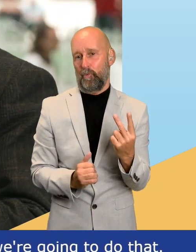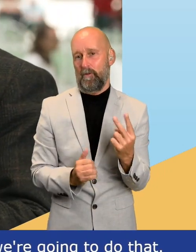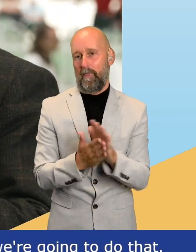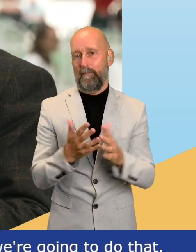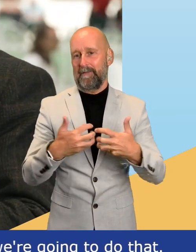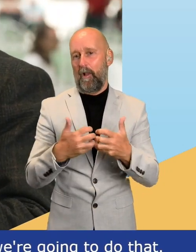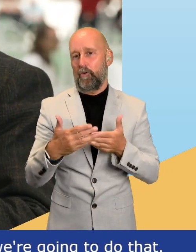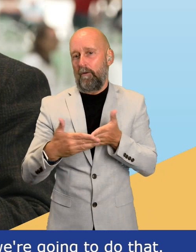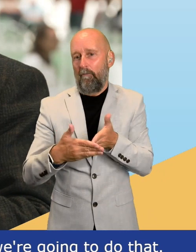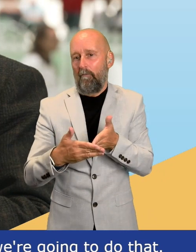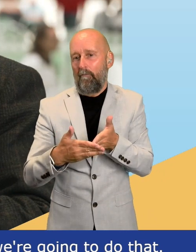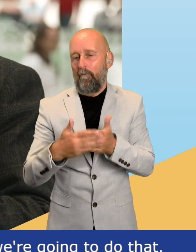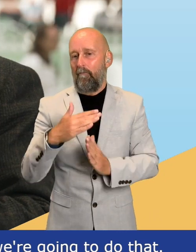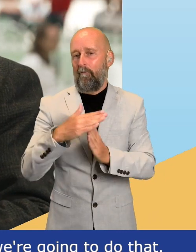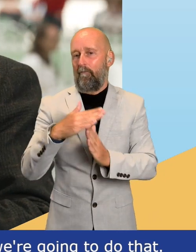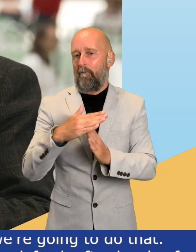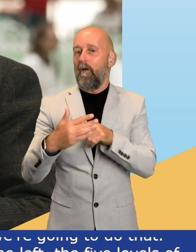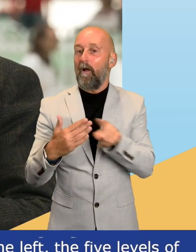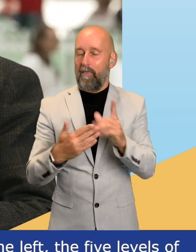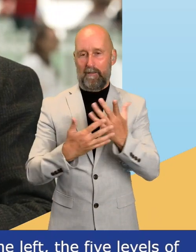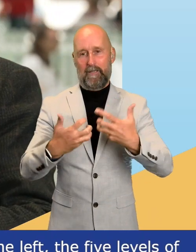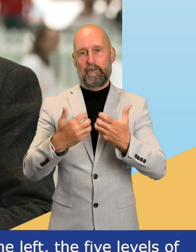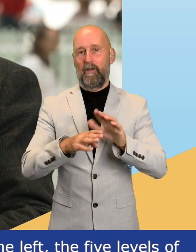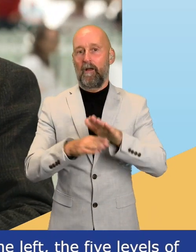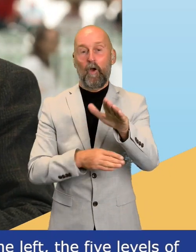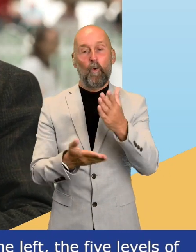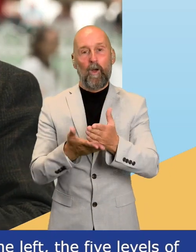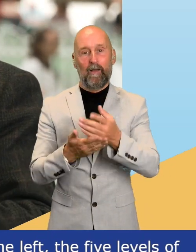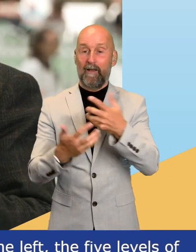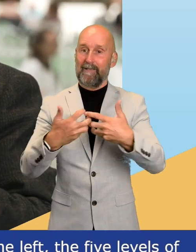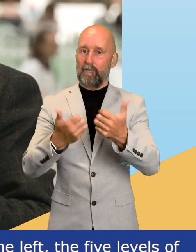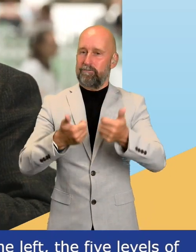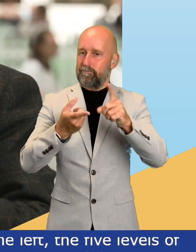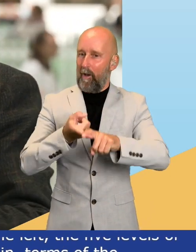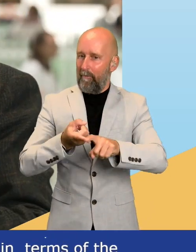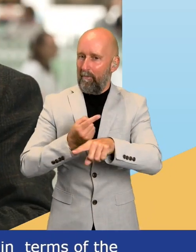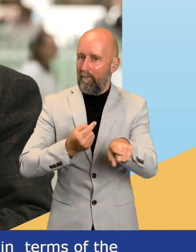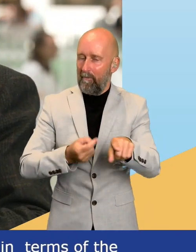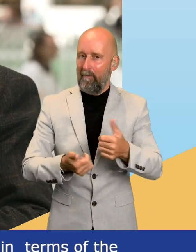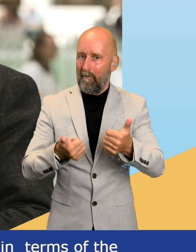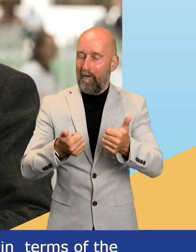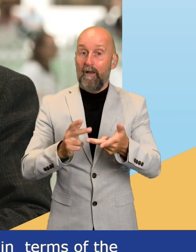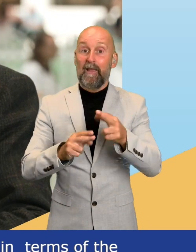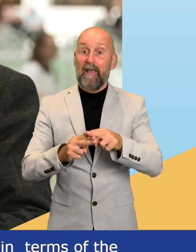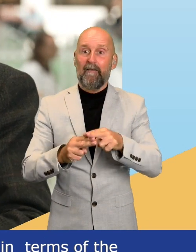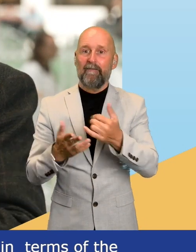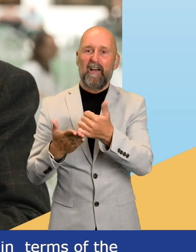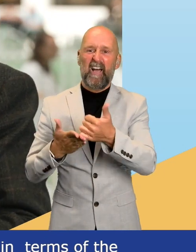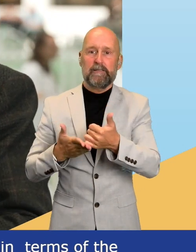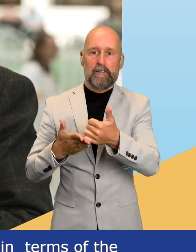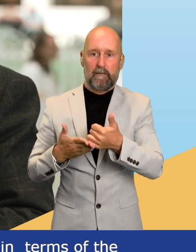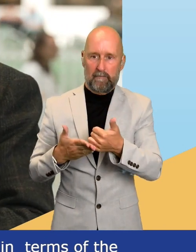technology. So there's some way to go in terms of the technology. And again, it's the reliability of that technology. Yeah, we can't, at the moment, if it's an assistance